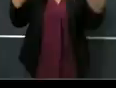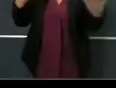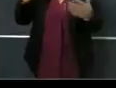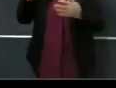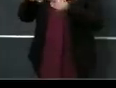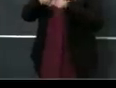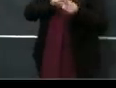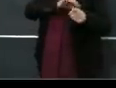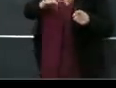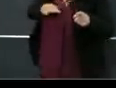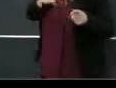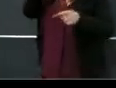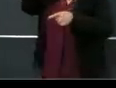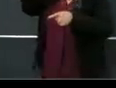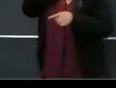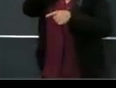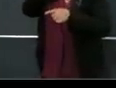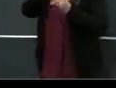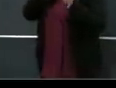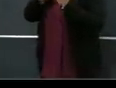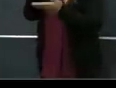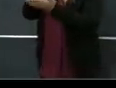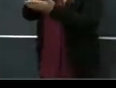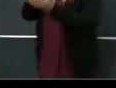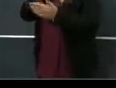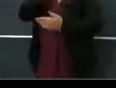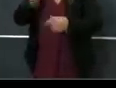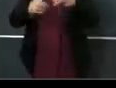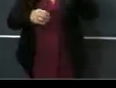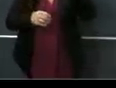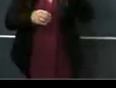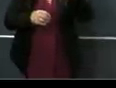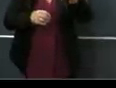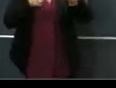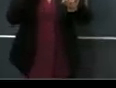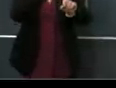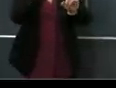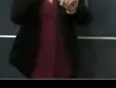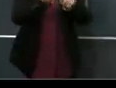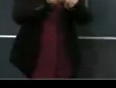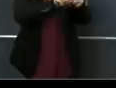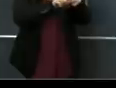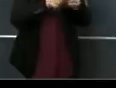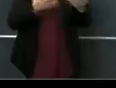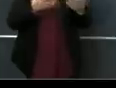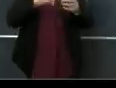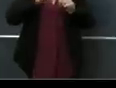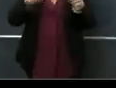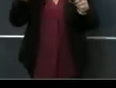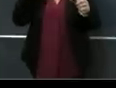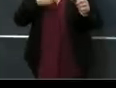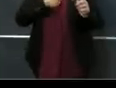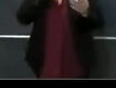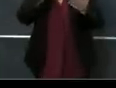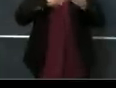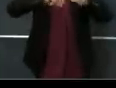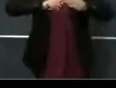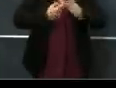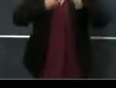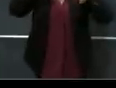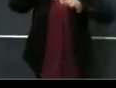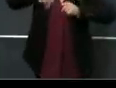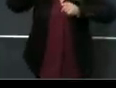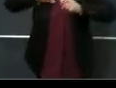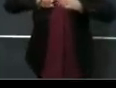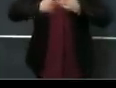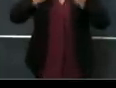PUC. We know that this is a great start, but our work must continue. And we're committed